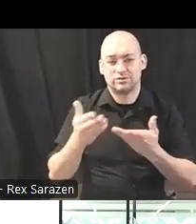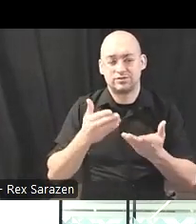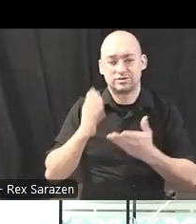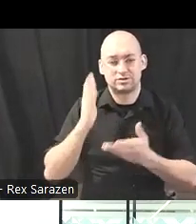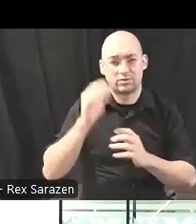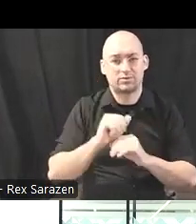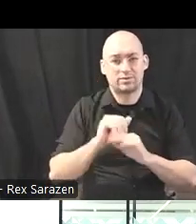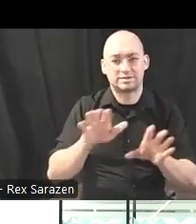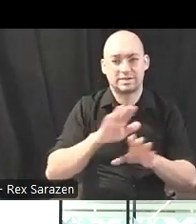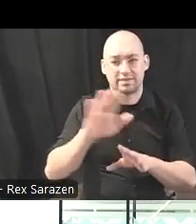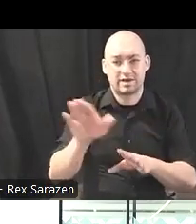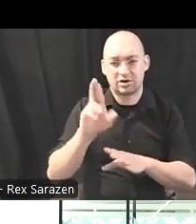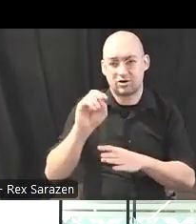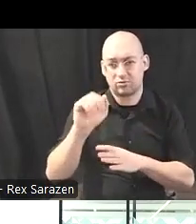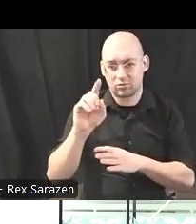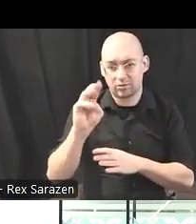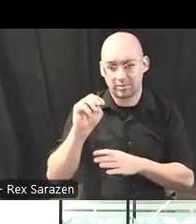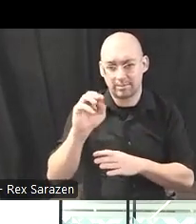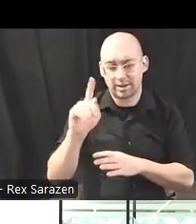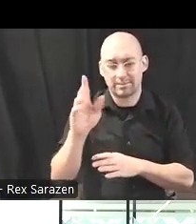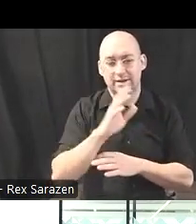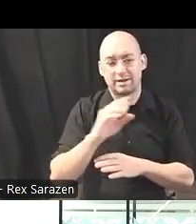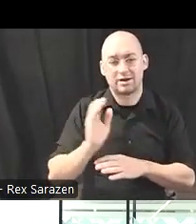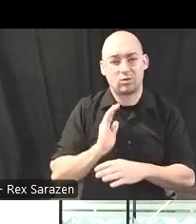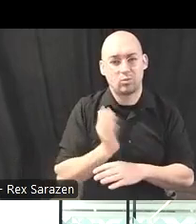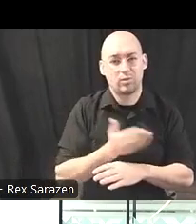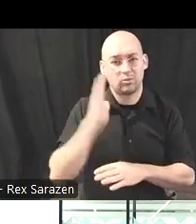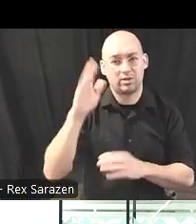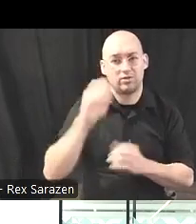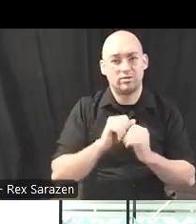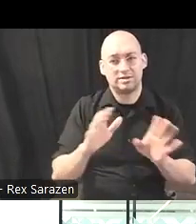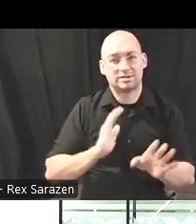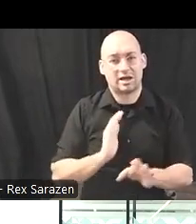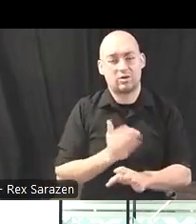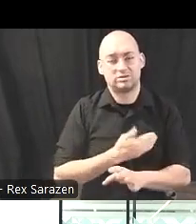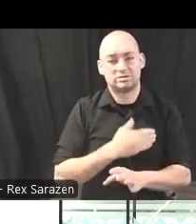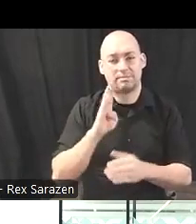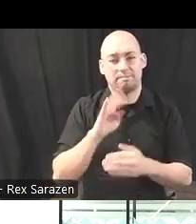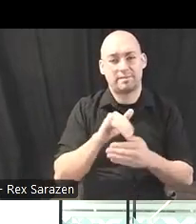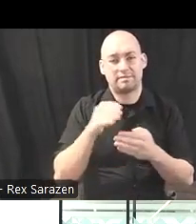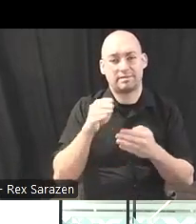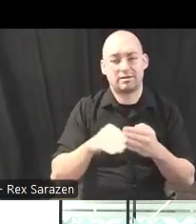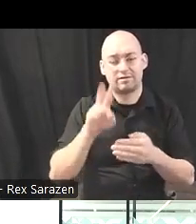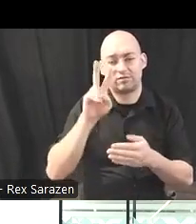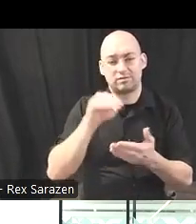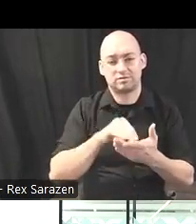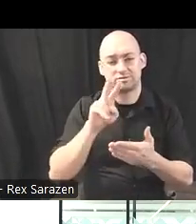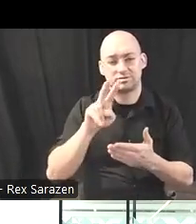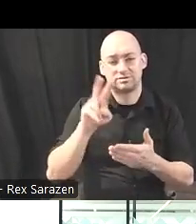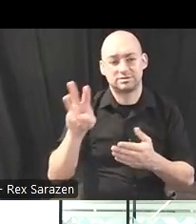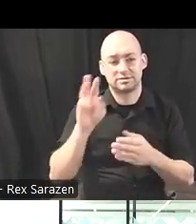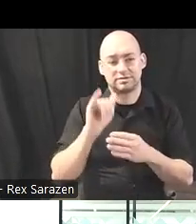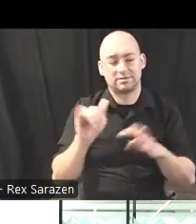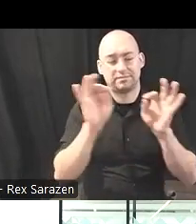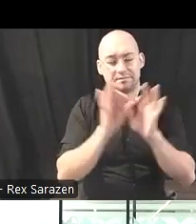with our state partners internally and releasing it by the end of 2026. So that will be really critical.